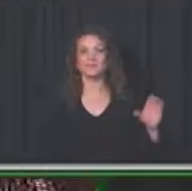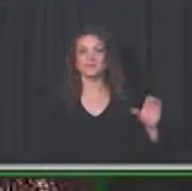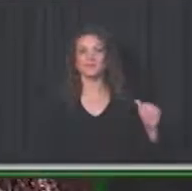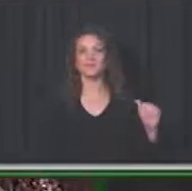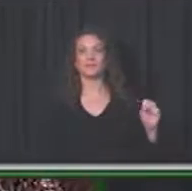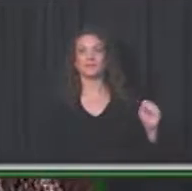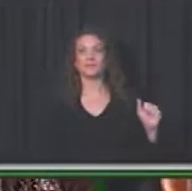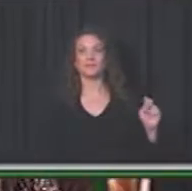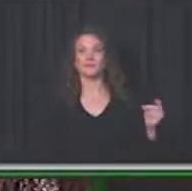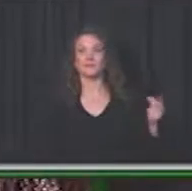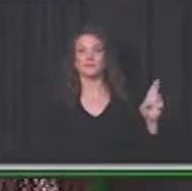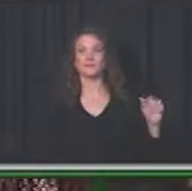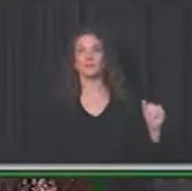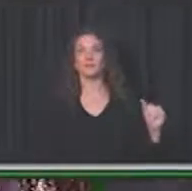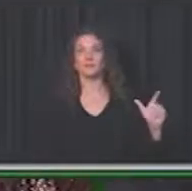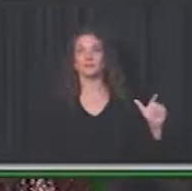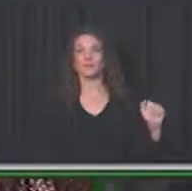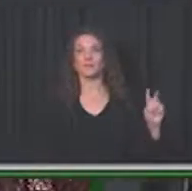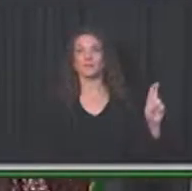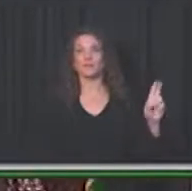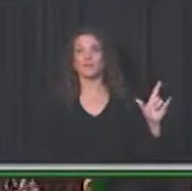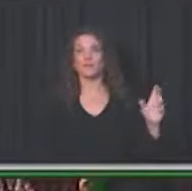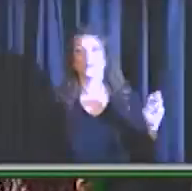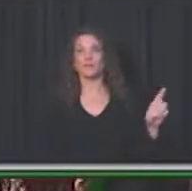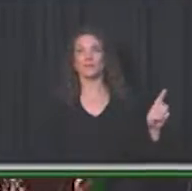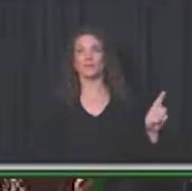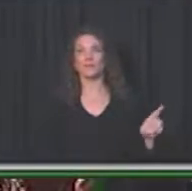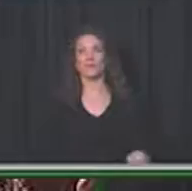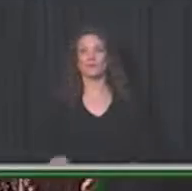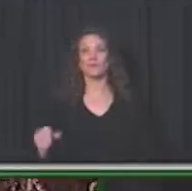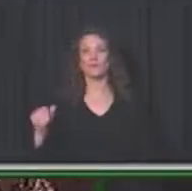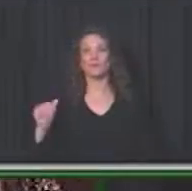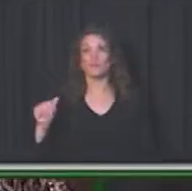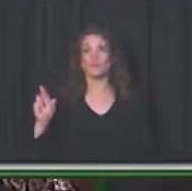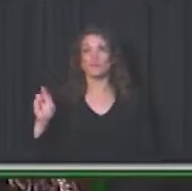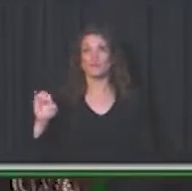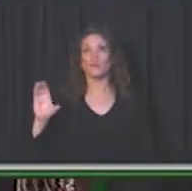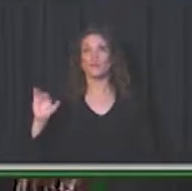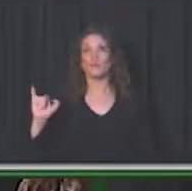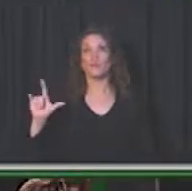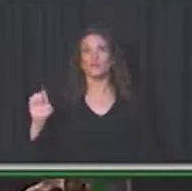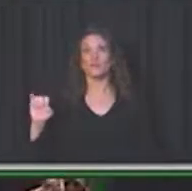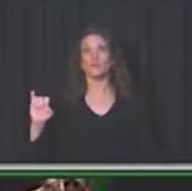Cassandra Lawler. Araceli Leon.